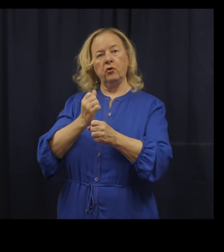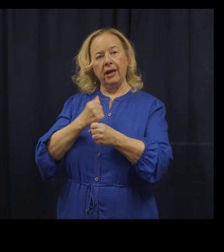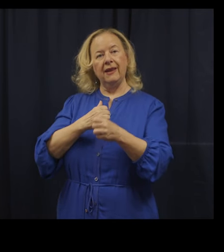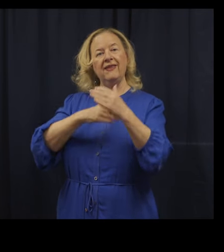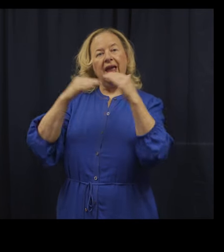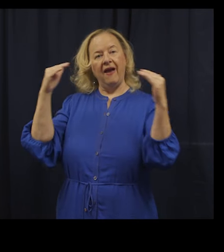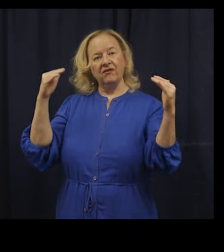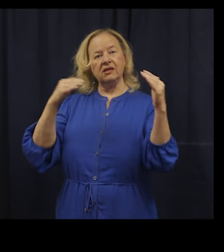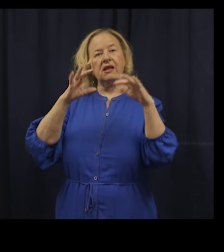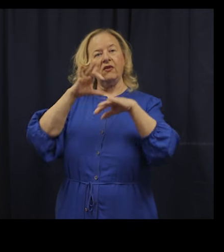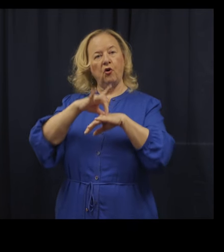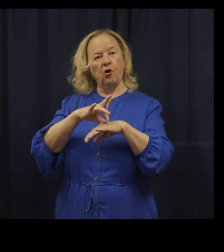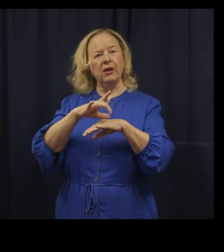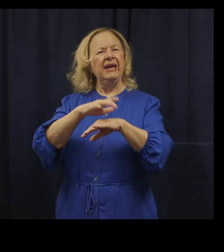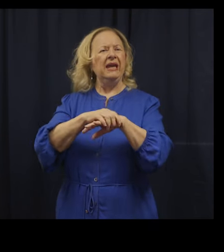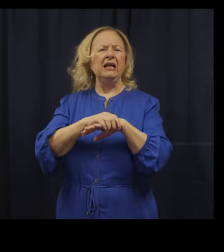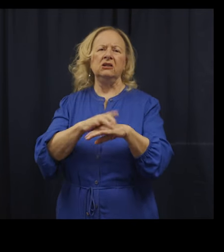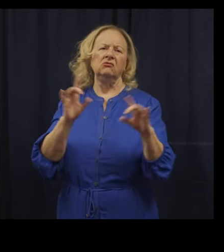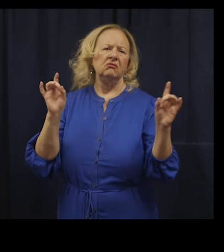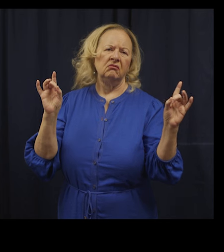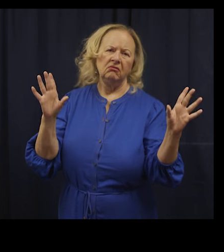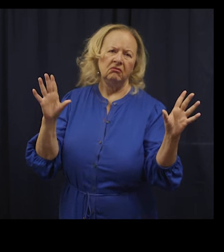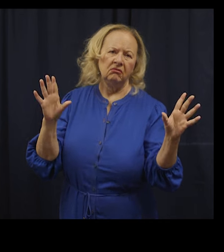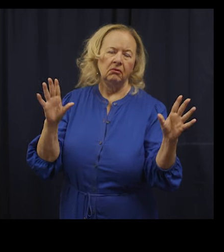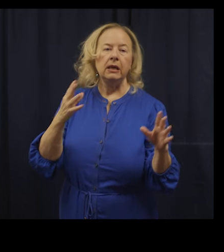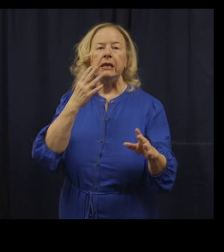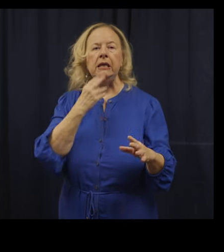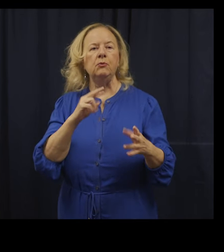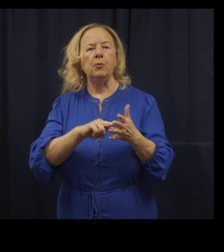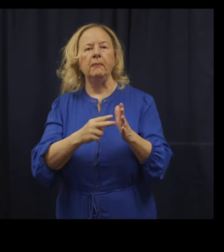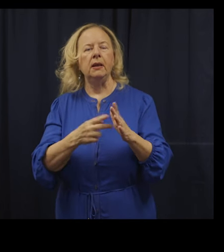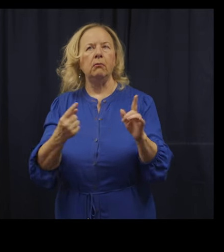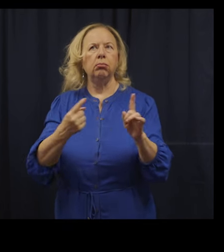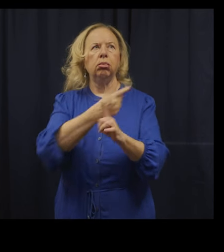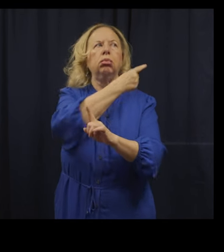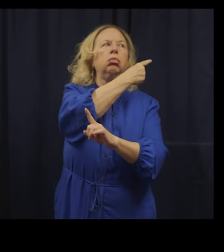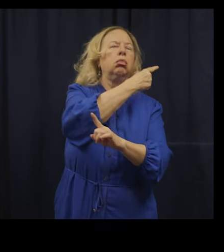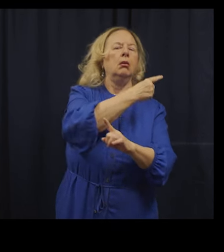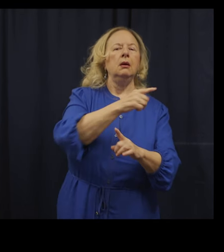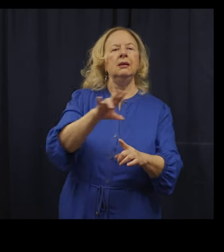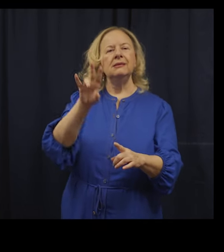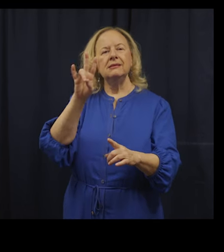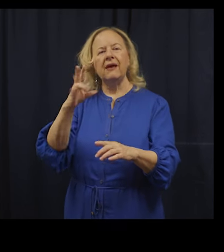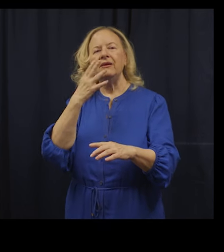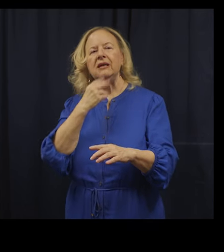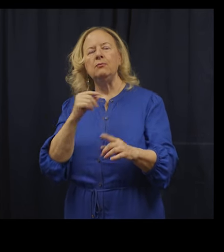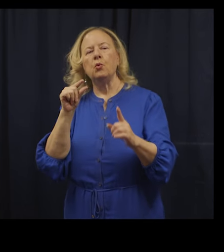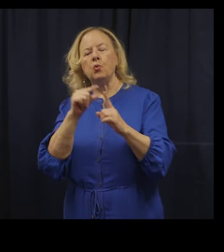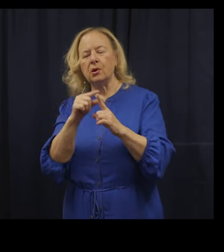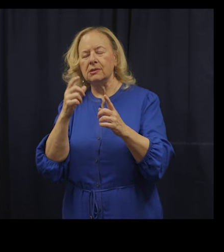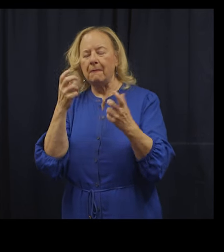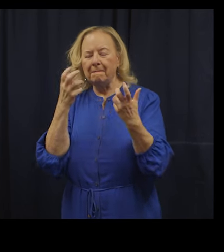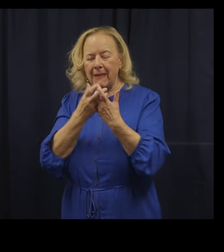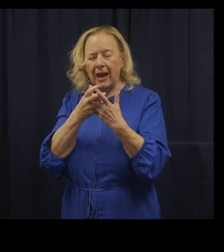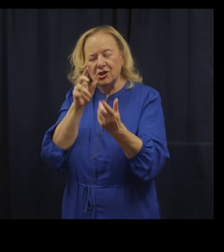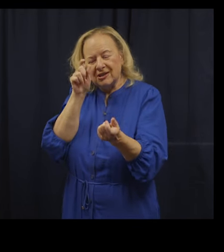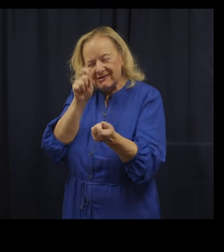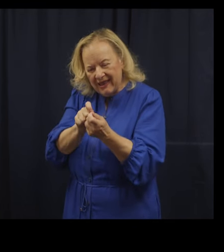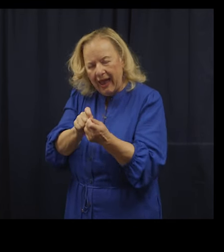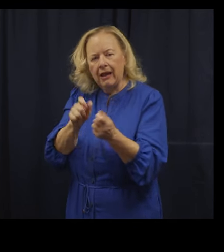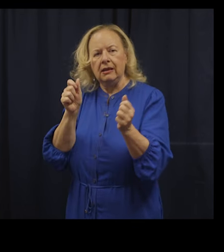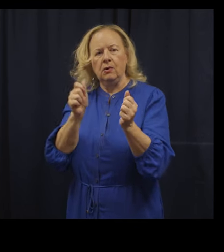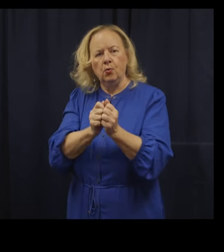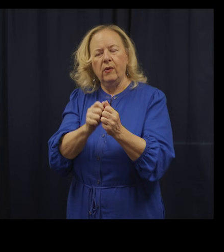and the earth, English is horrible. Because in Hebrew, there are seven Hebrew words that match up exactly with the